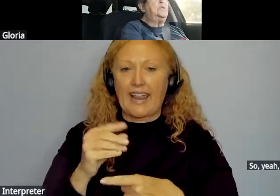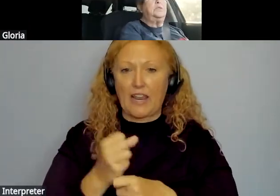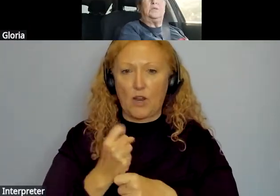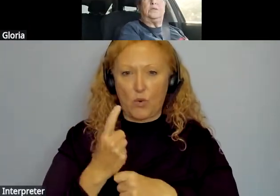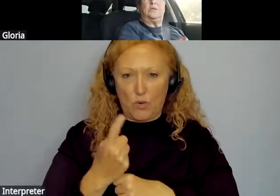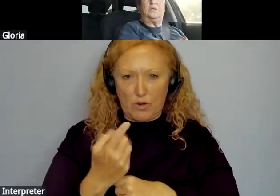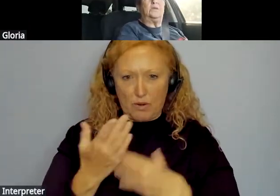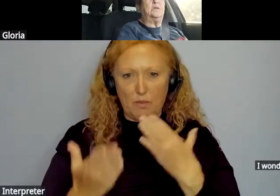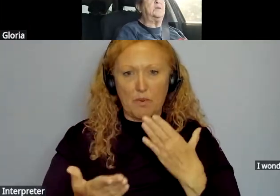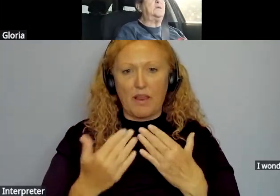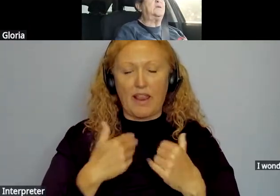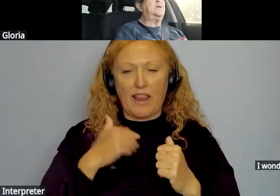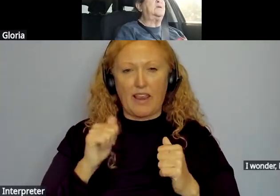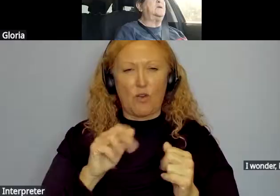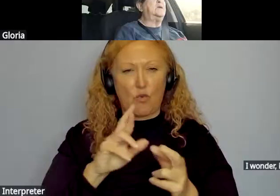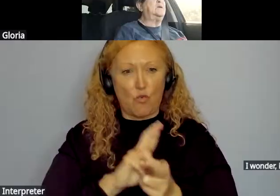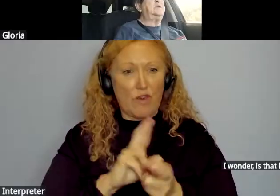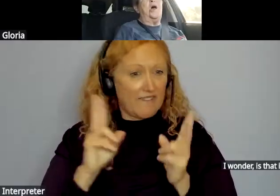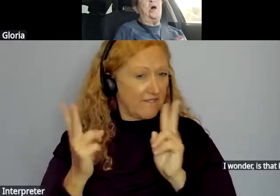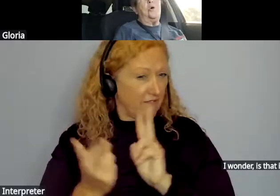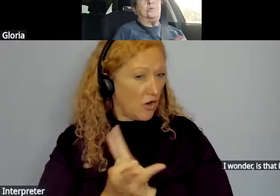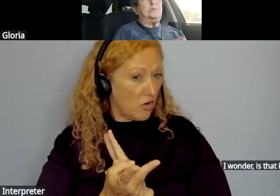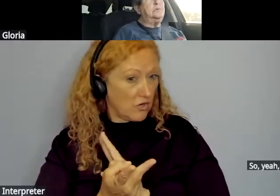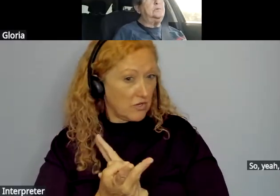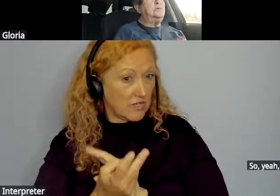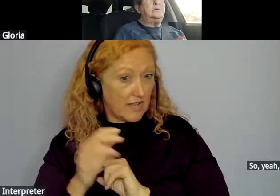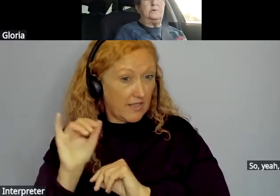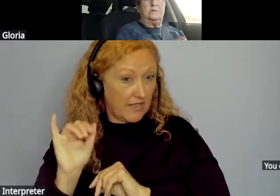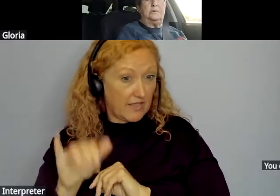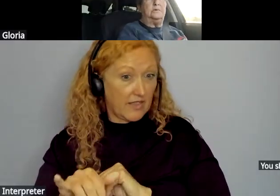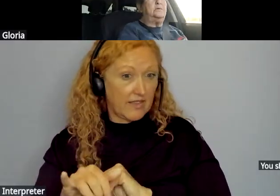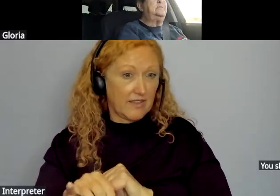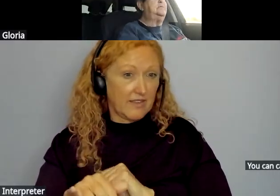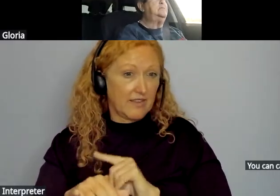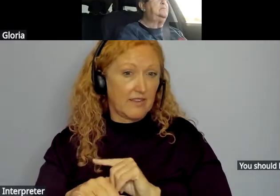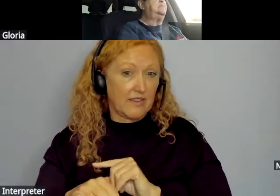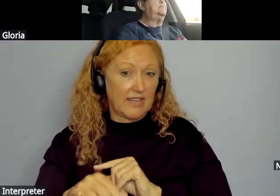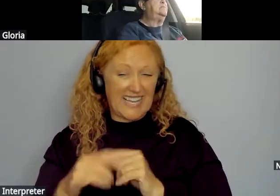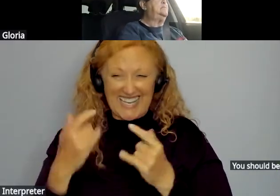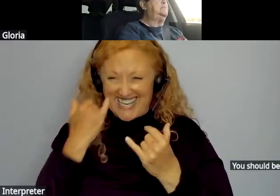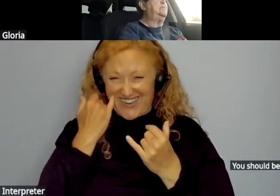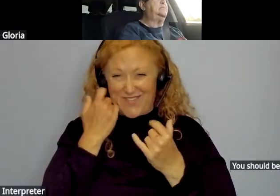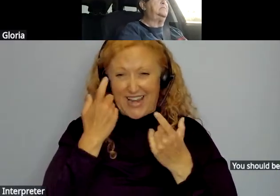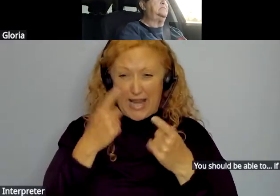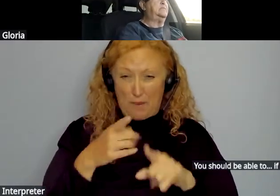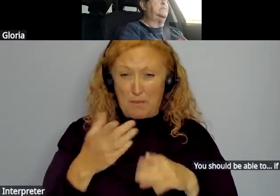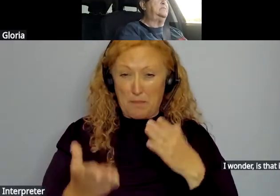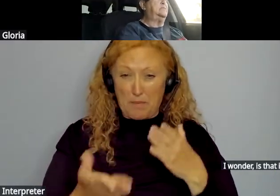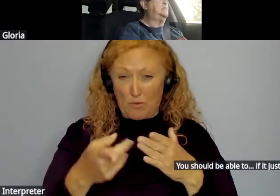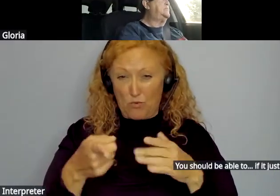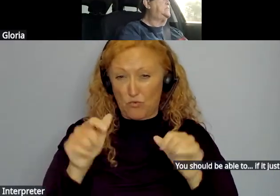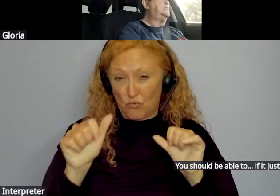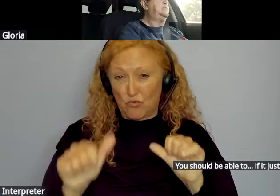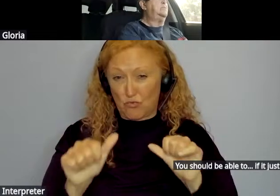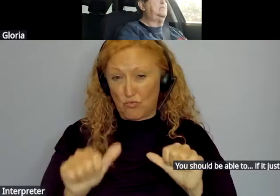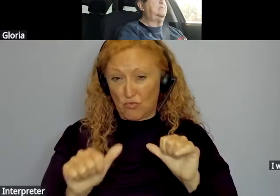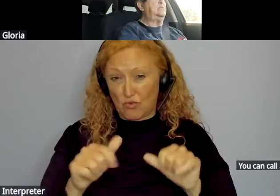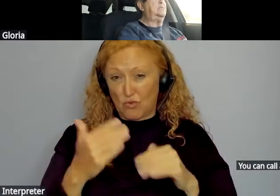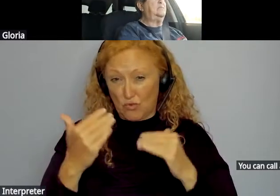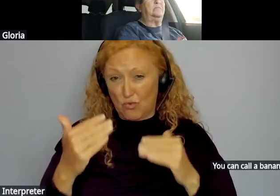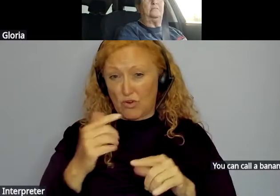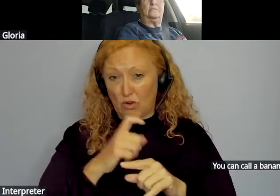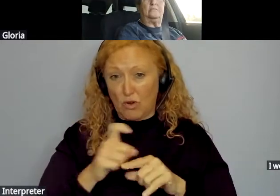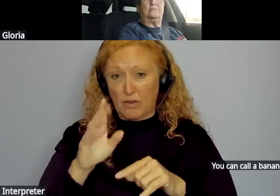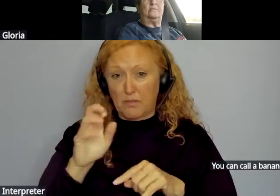that if I can reverse that. You You can should call No, them back. if it just happened, you should be able to. I Yeah, would call call them the back. bank.